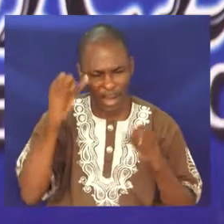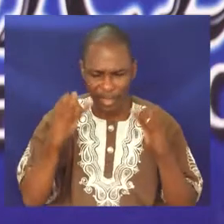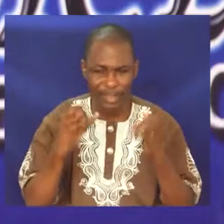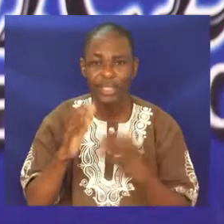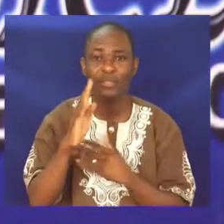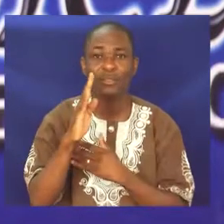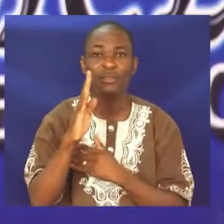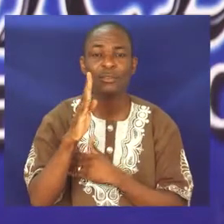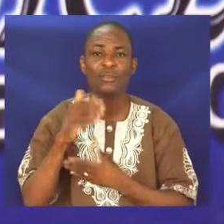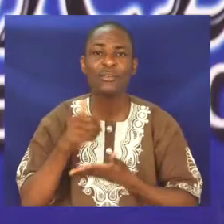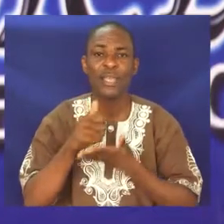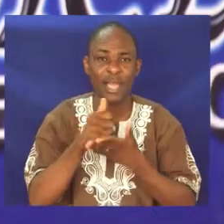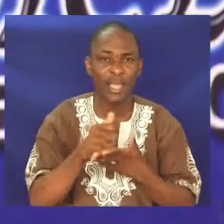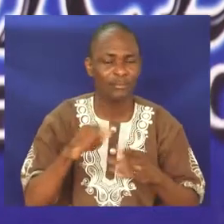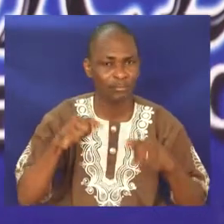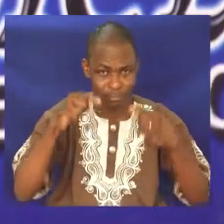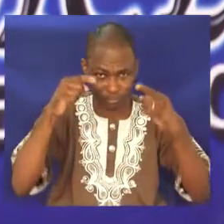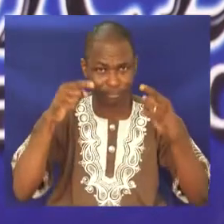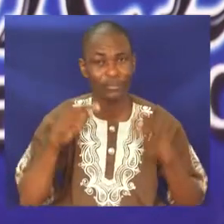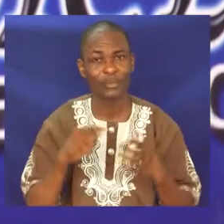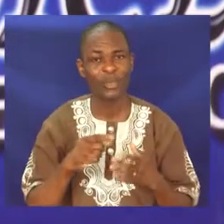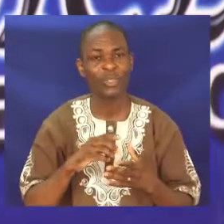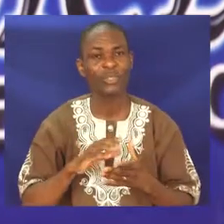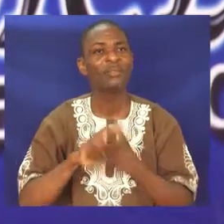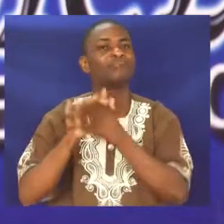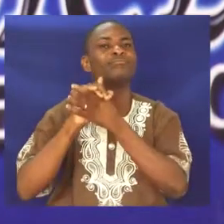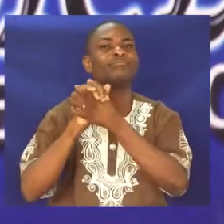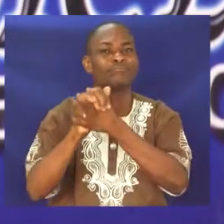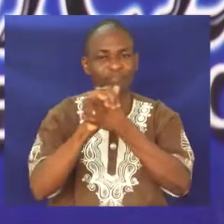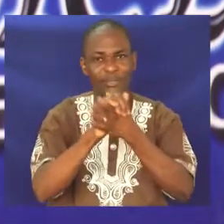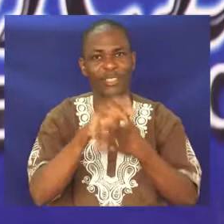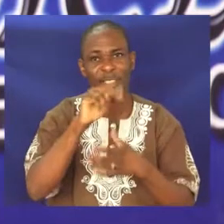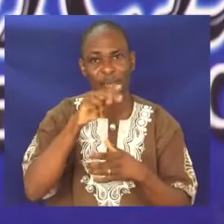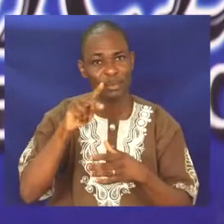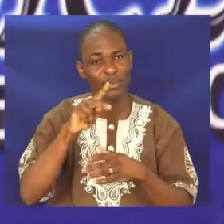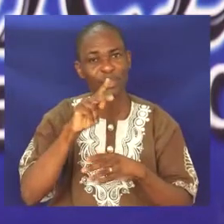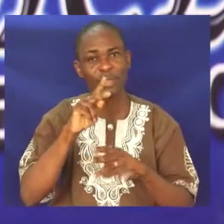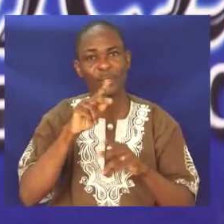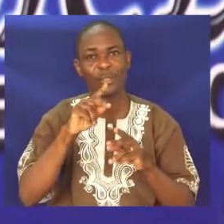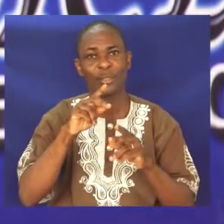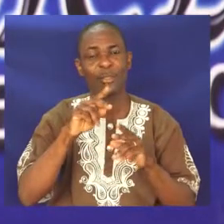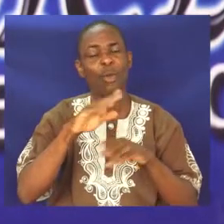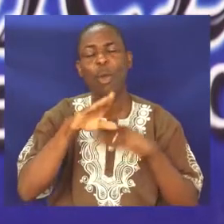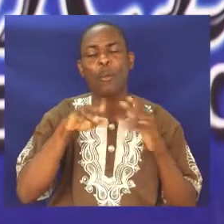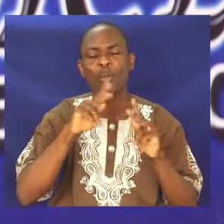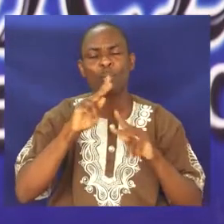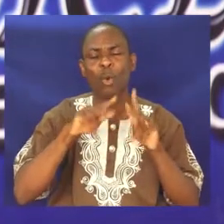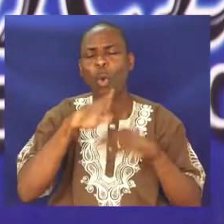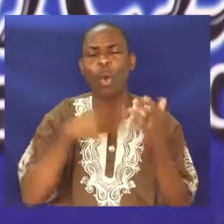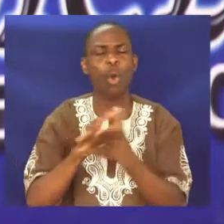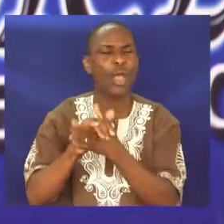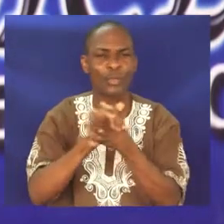na adom so na onye ne saa Yamamo, a yuko MPP 4. Na yamamo, a yuko, nana, a